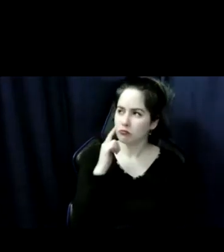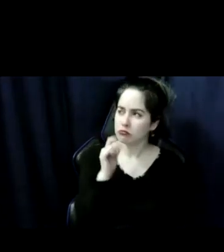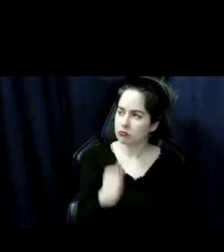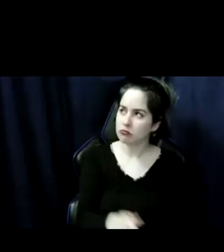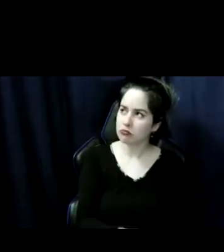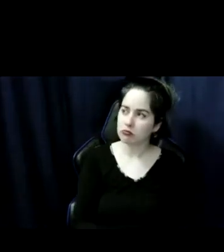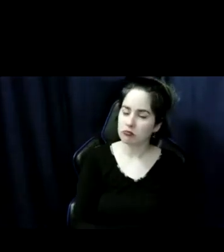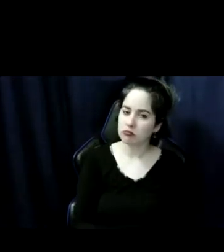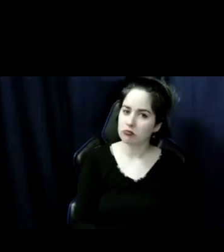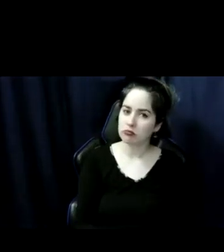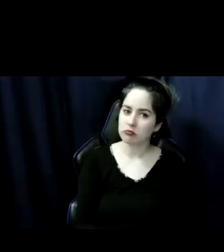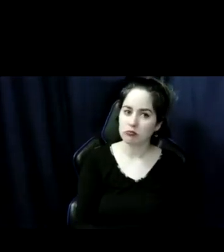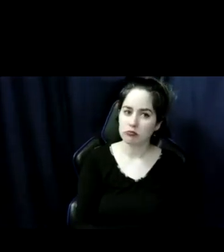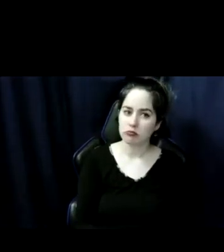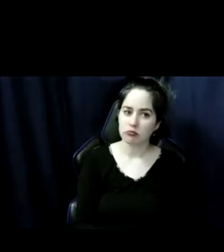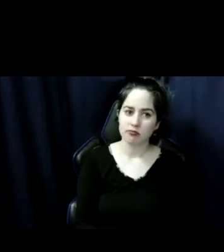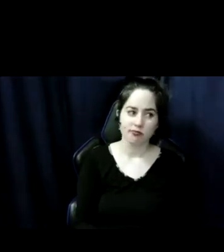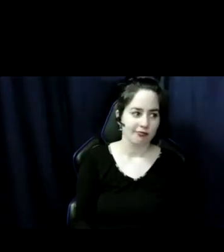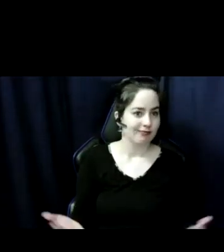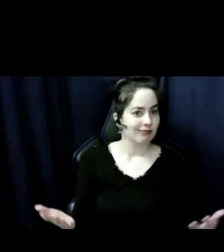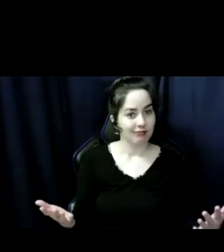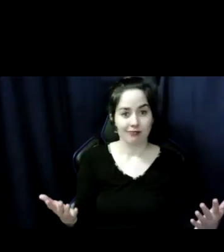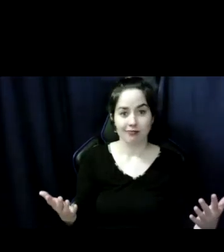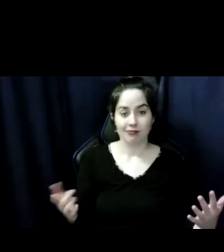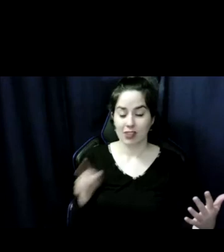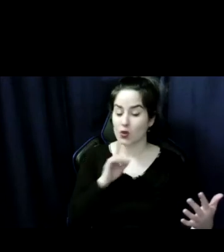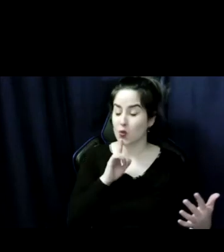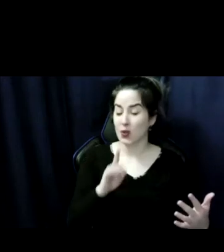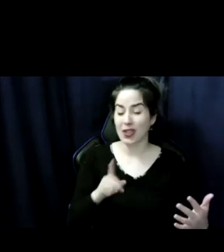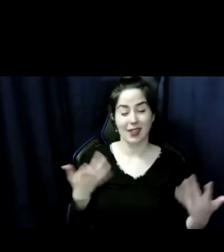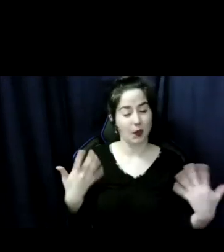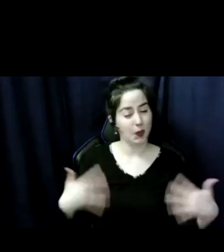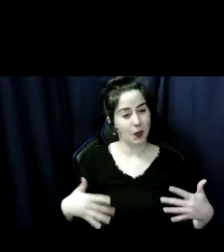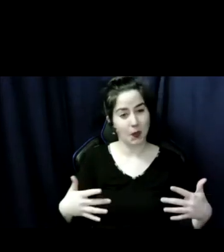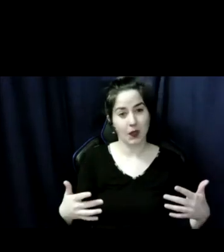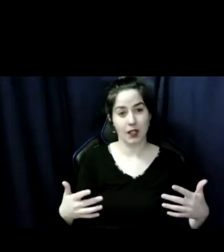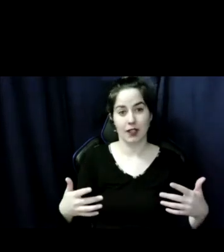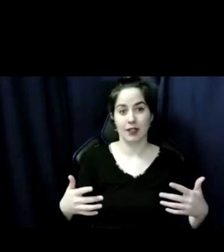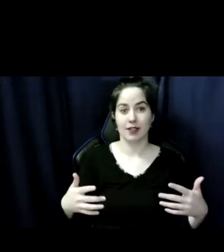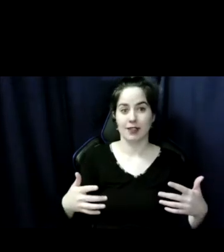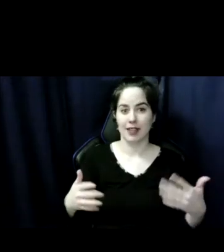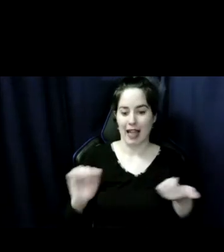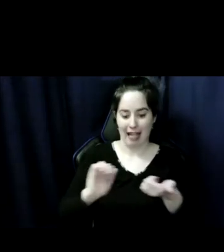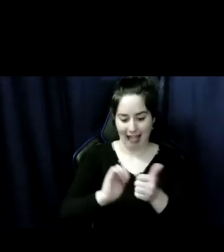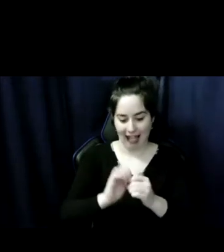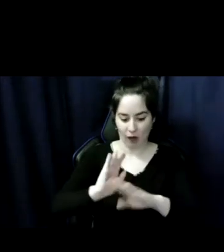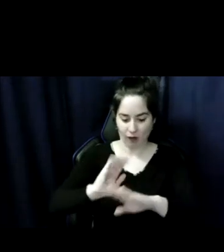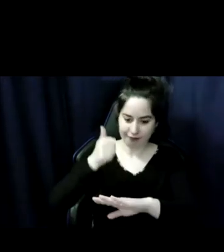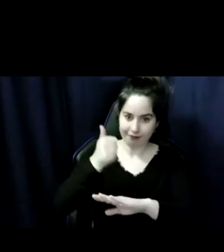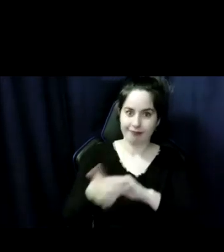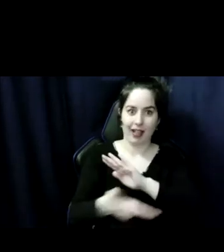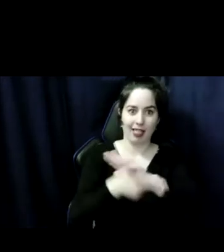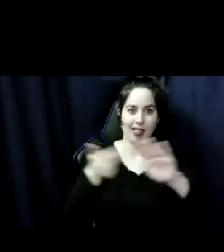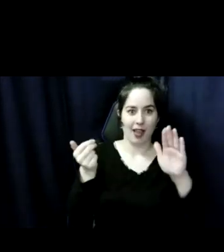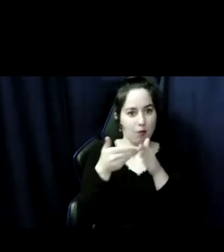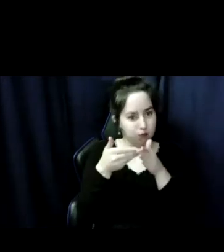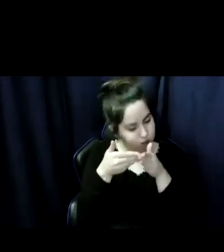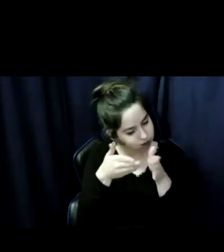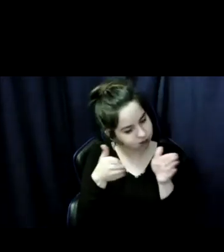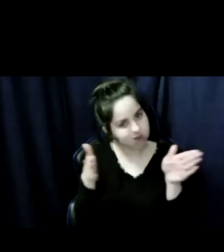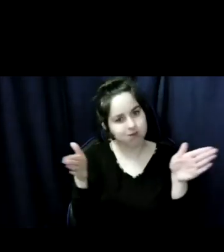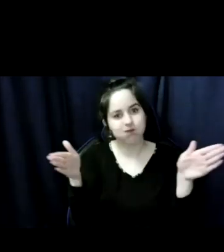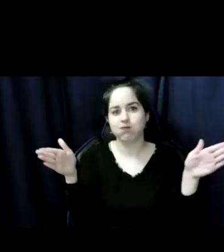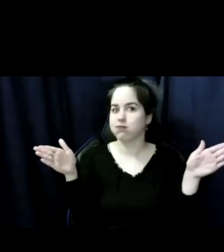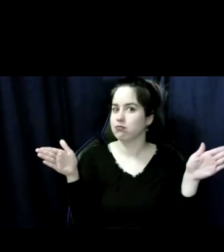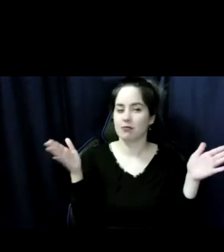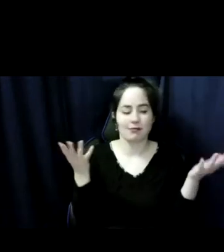There's a huge, like, this is a pretty big umbrella, this program. So there's stuff that's a little bit more presentational, a little bit more